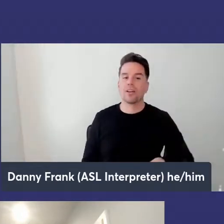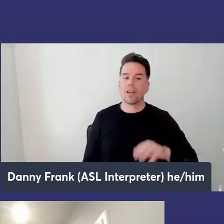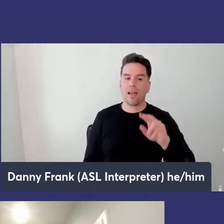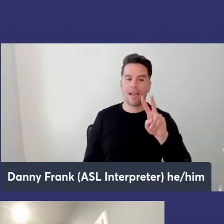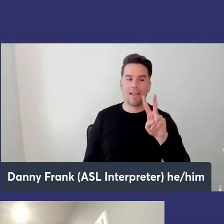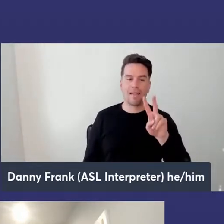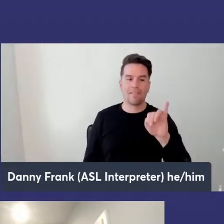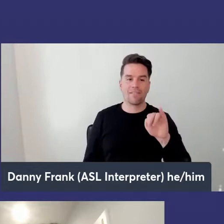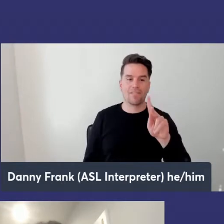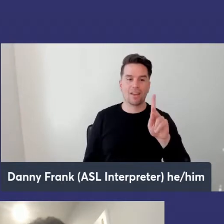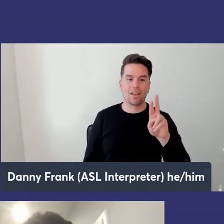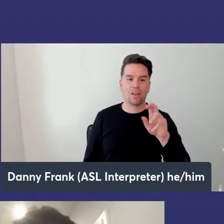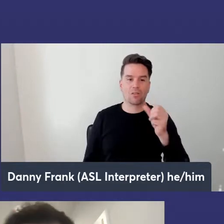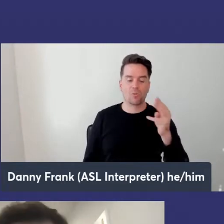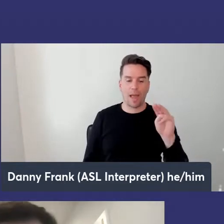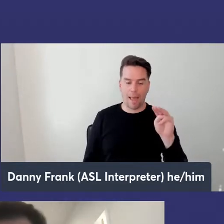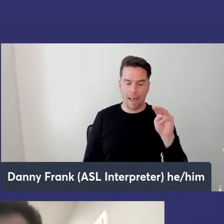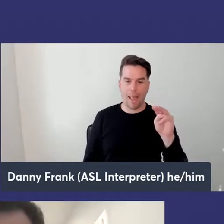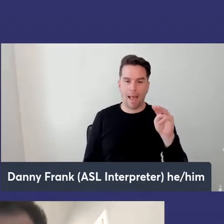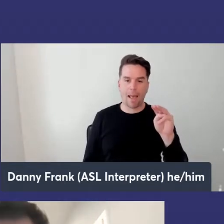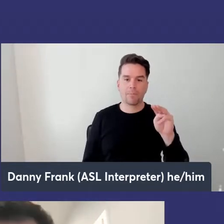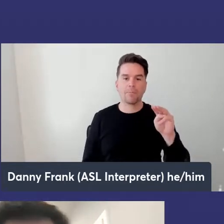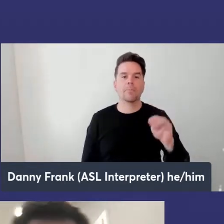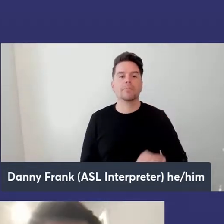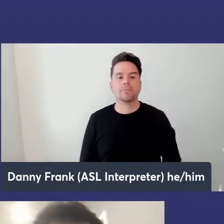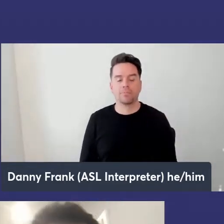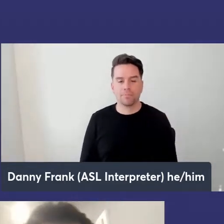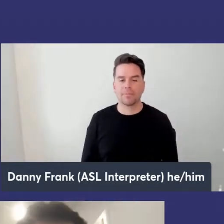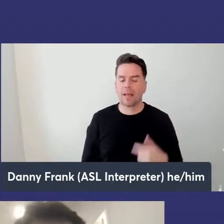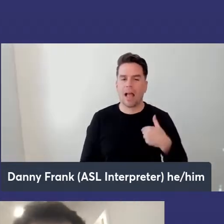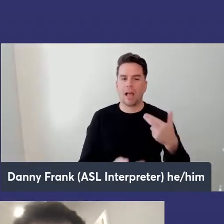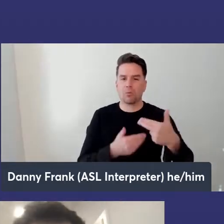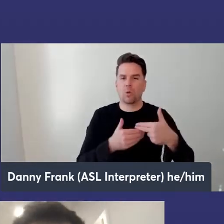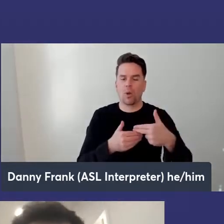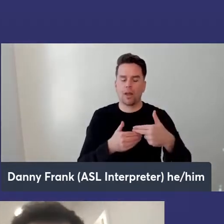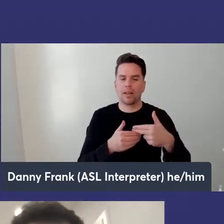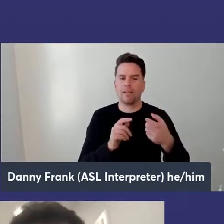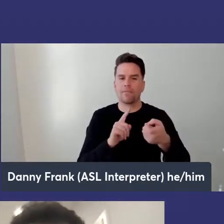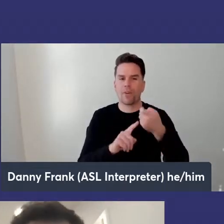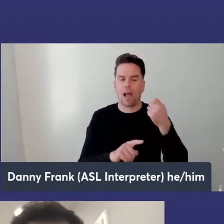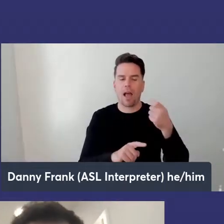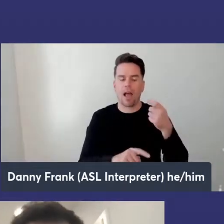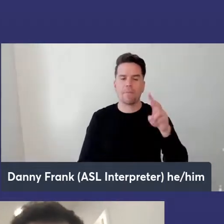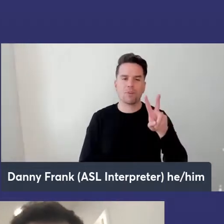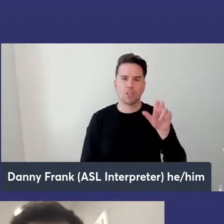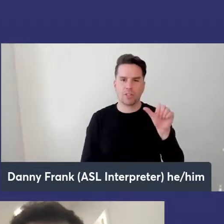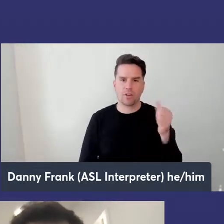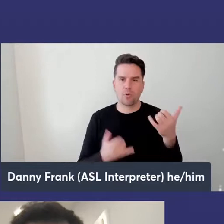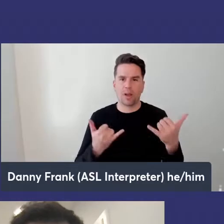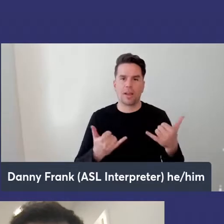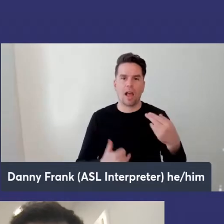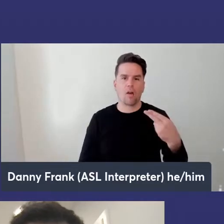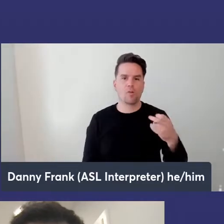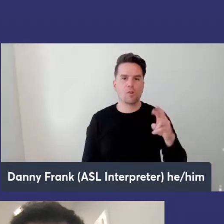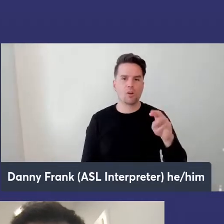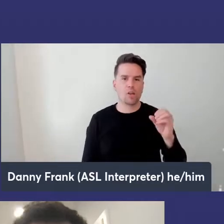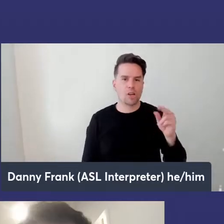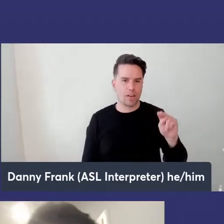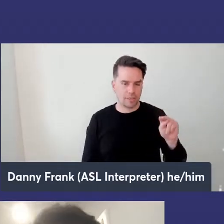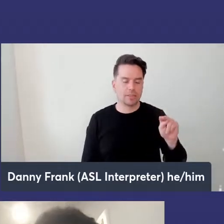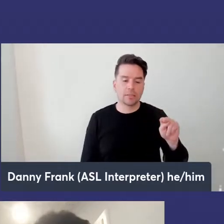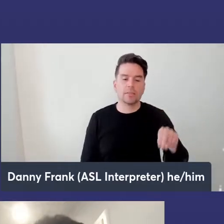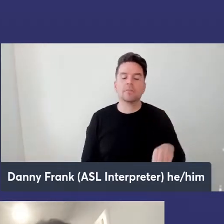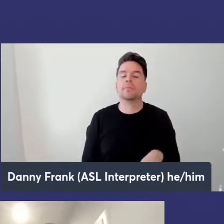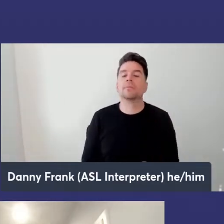Vikram Ilango. I'm a machine learning specialist SA. I'm joining the show from Herndon, Virginia. Excited to be part of the show,